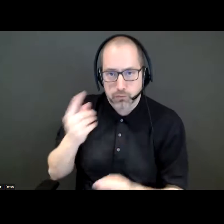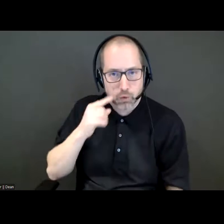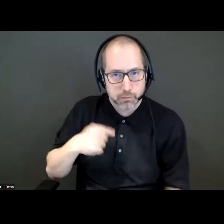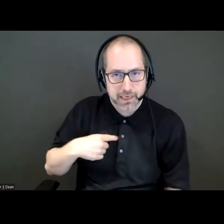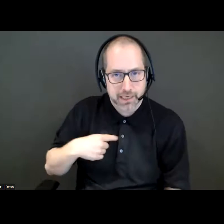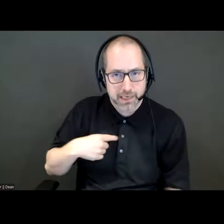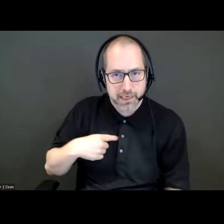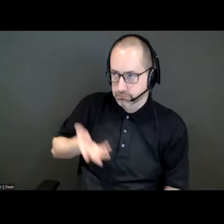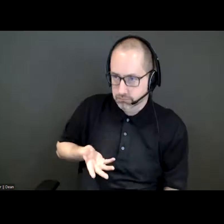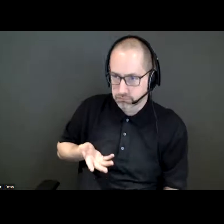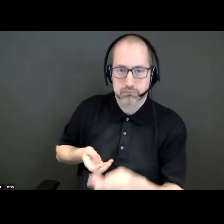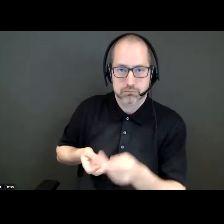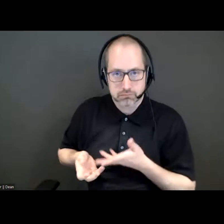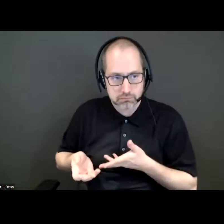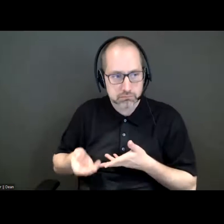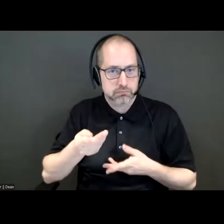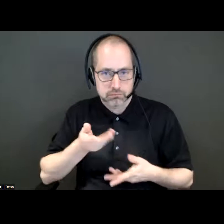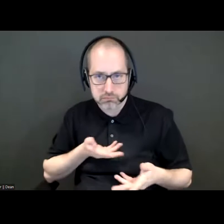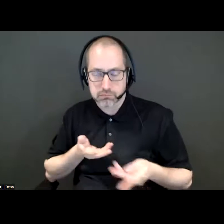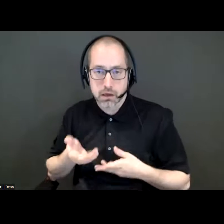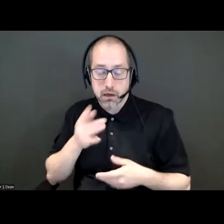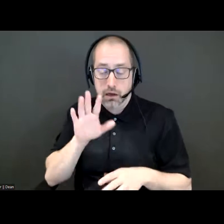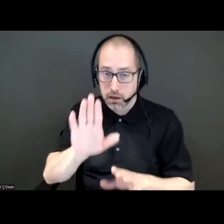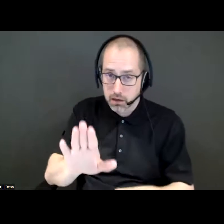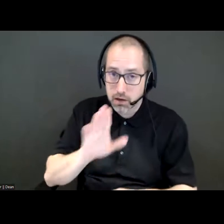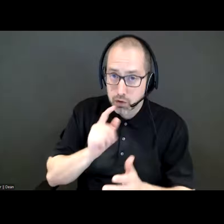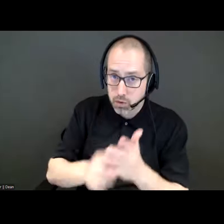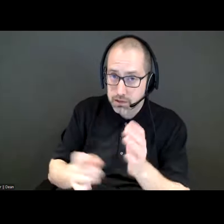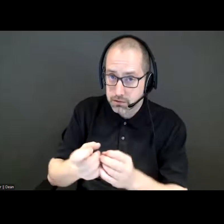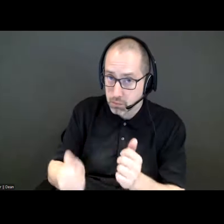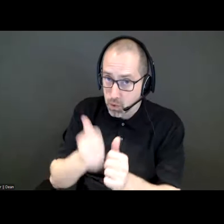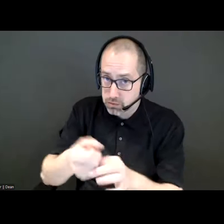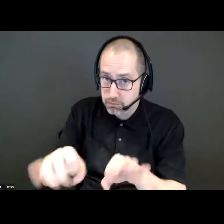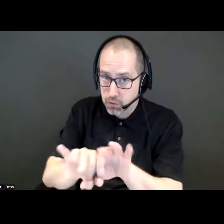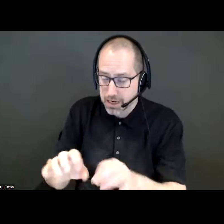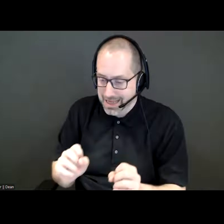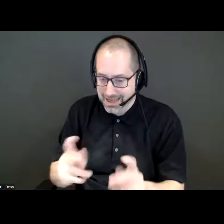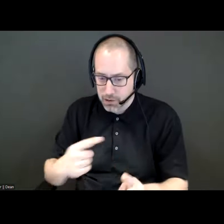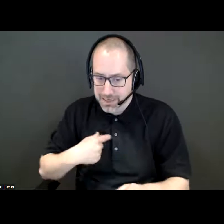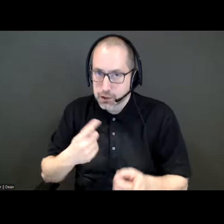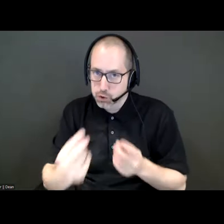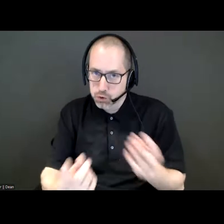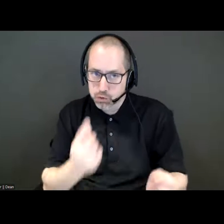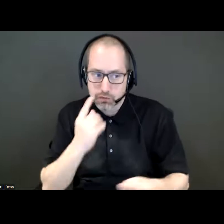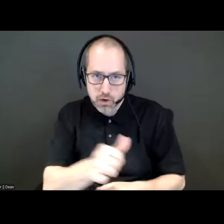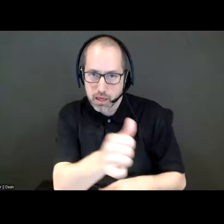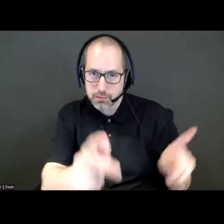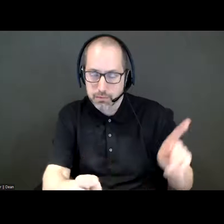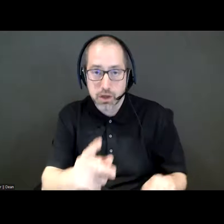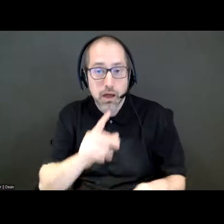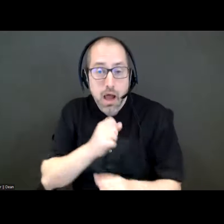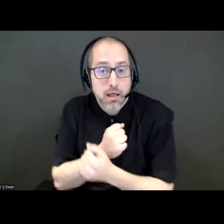want to say that what's more important is allowing us to do for others. That we love things done for us, don't